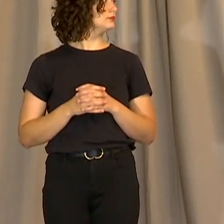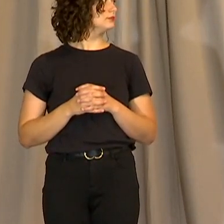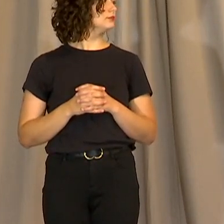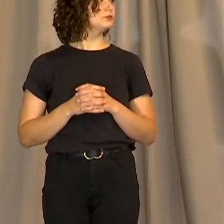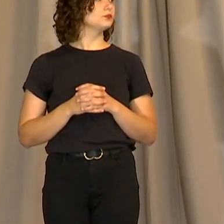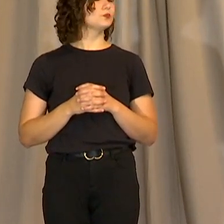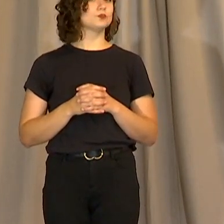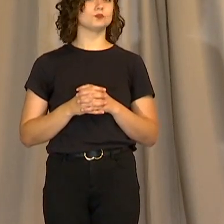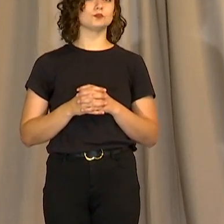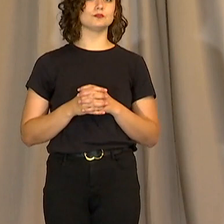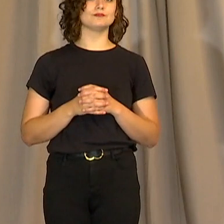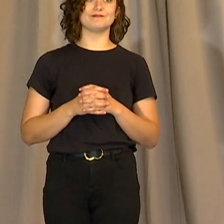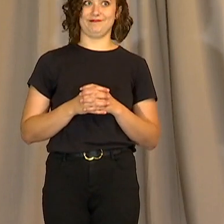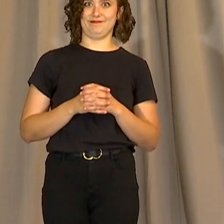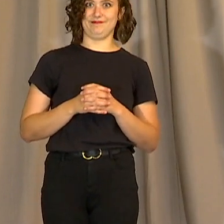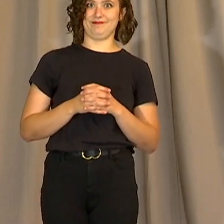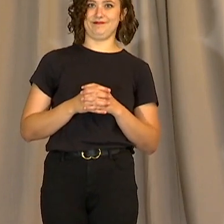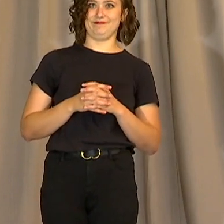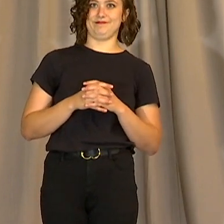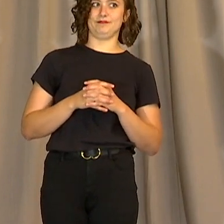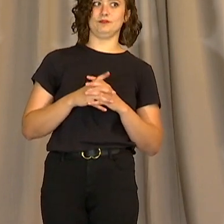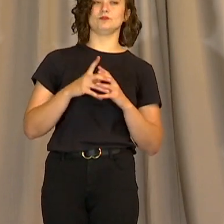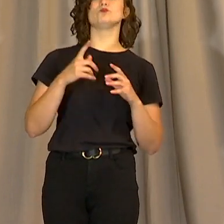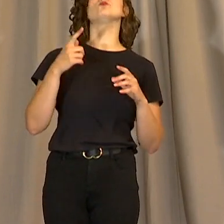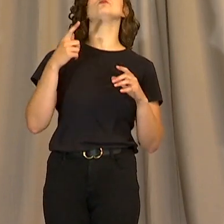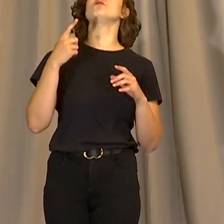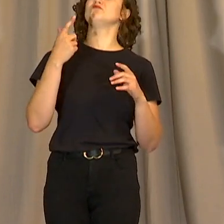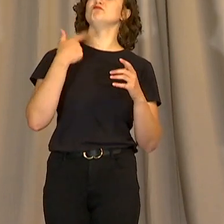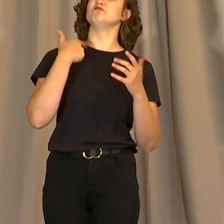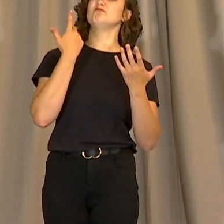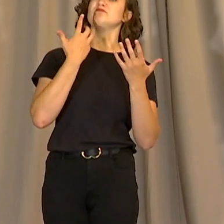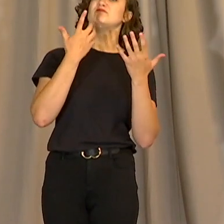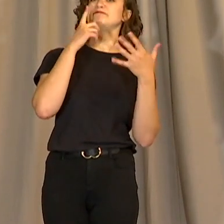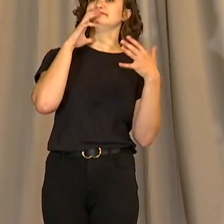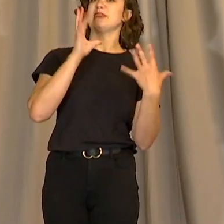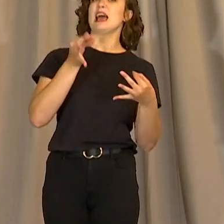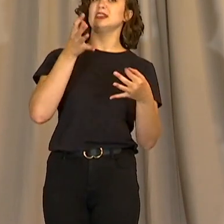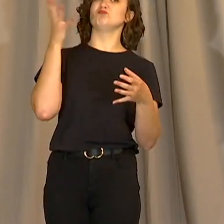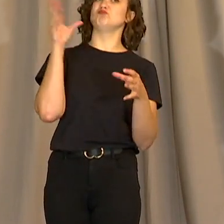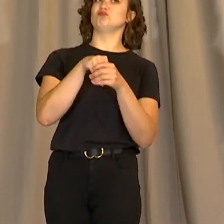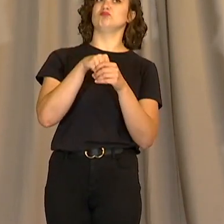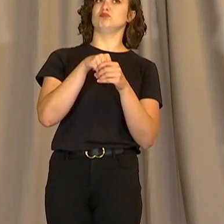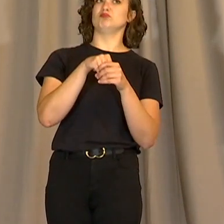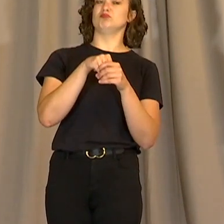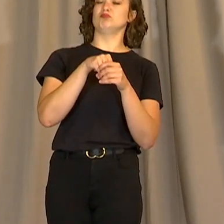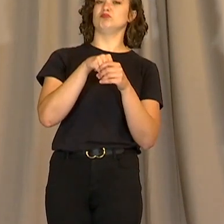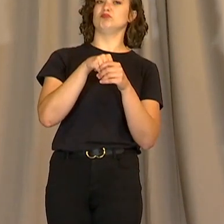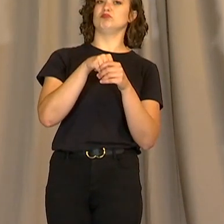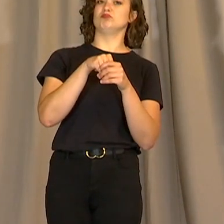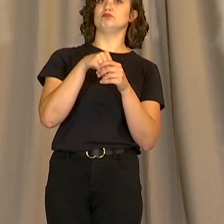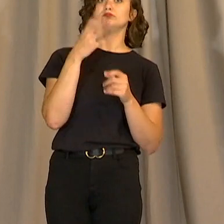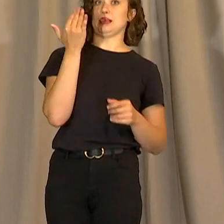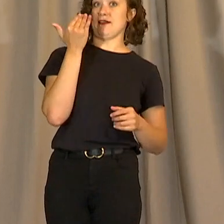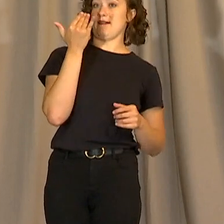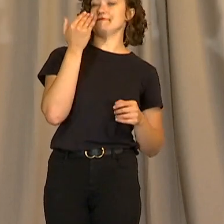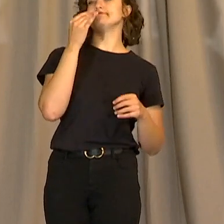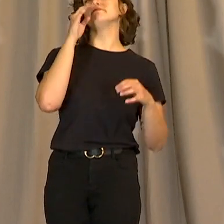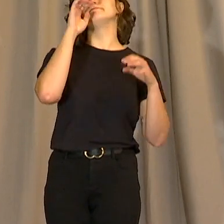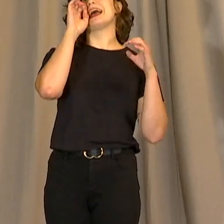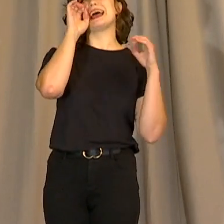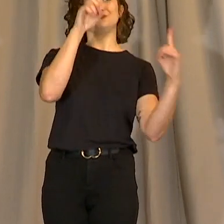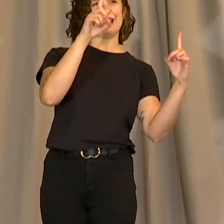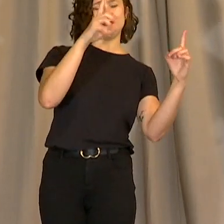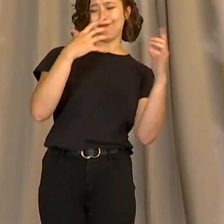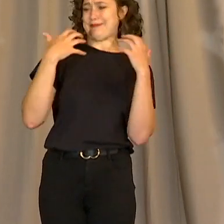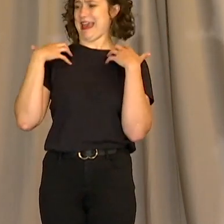Hold, yeah. Watch us to be a part of this panel because education and health just go